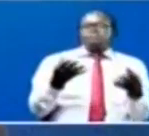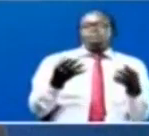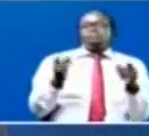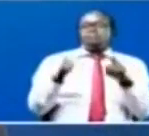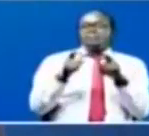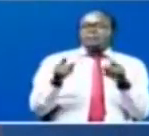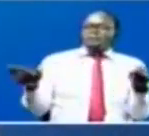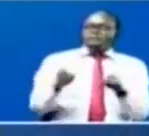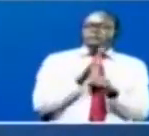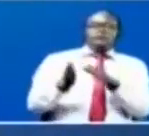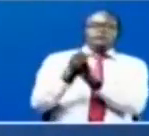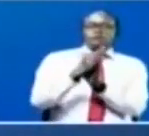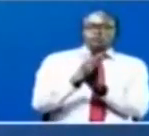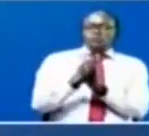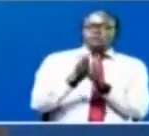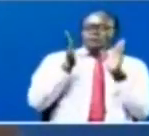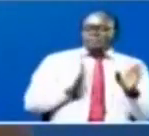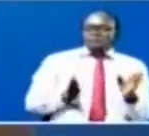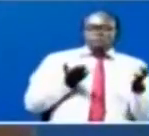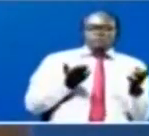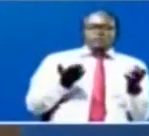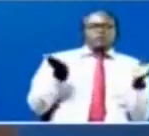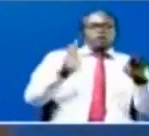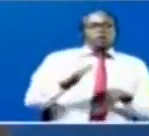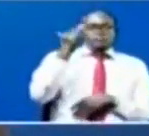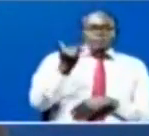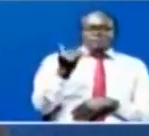of an investor whose investment is almost tumbling due to